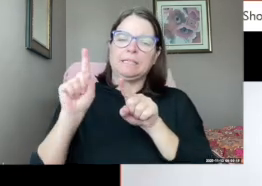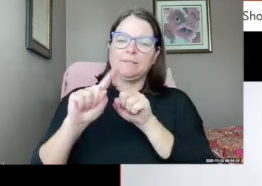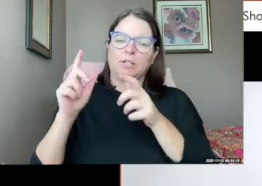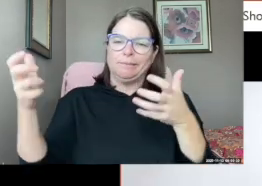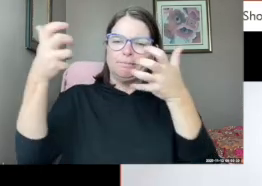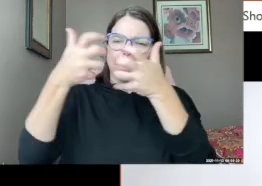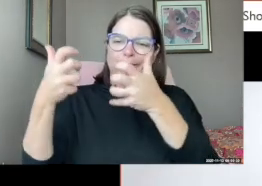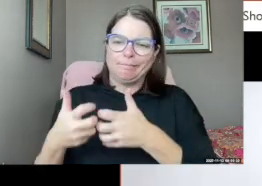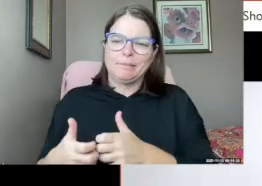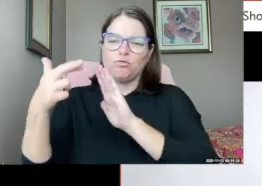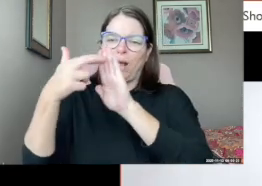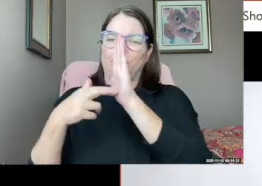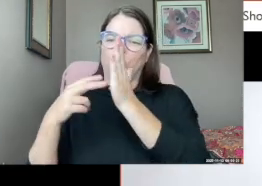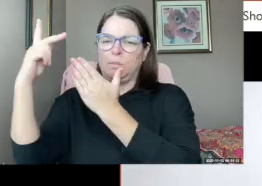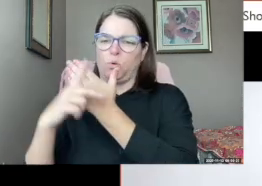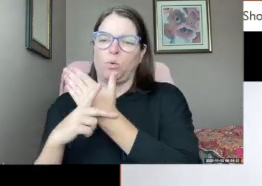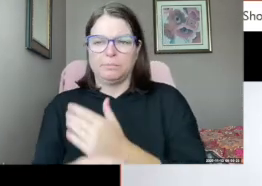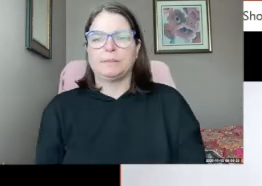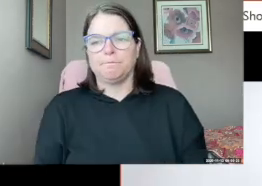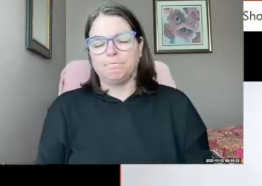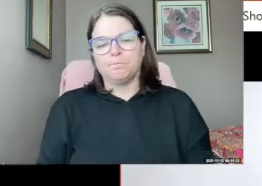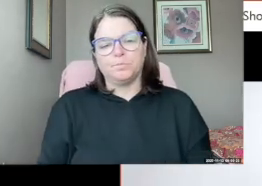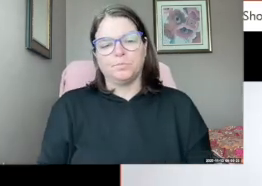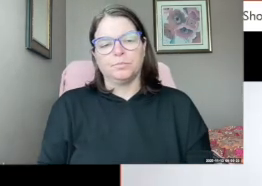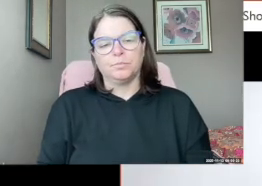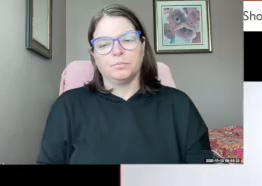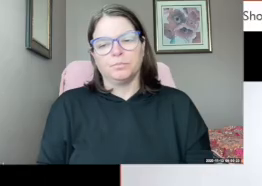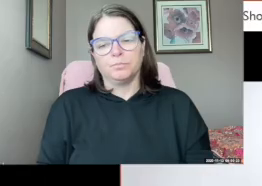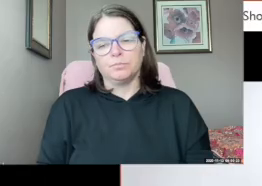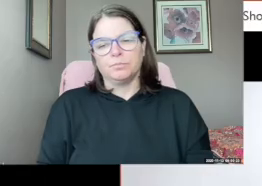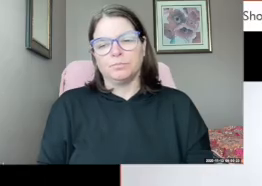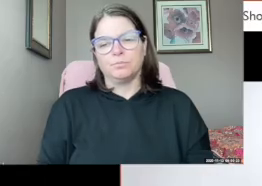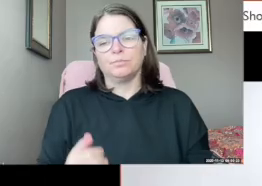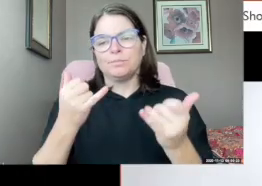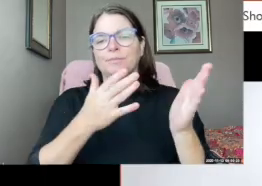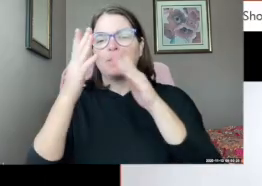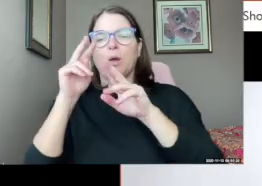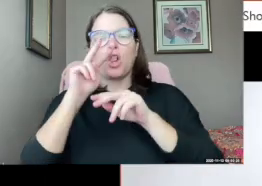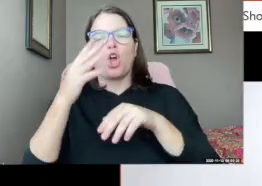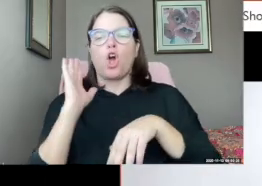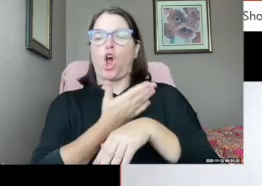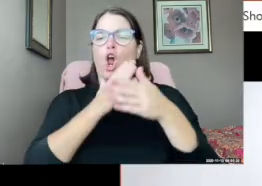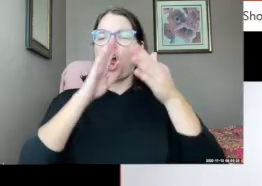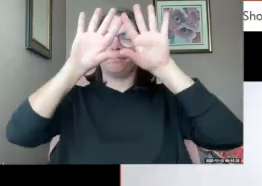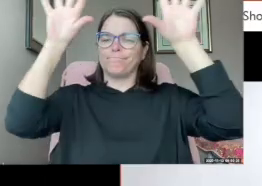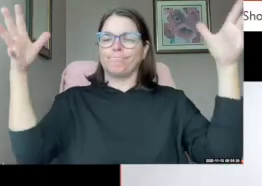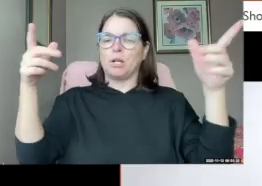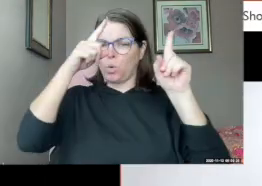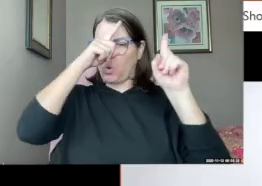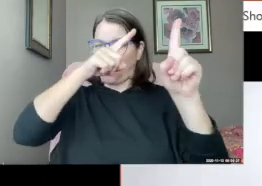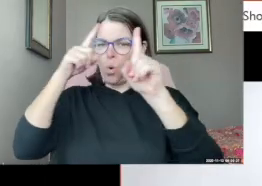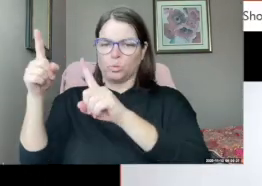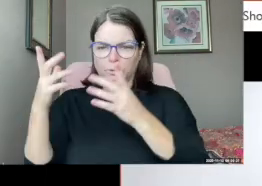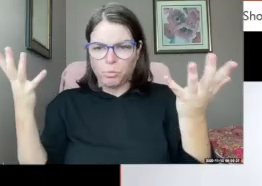complementary regulatory programs. Now, let's take a look at our overarching goals. Next